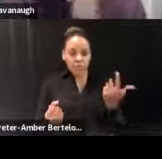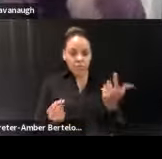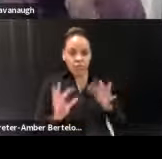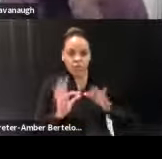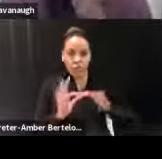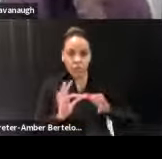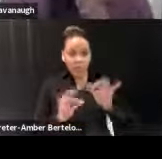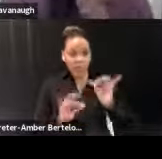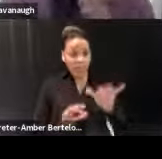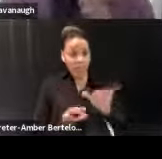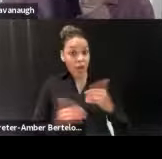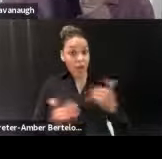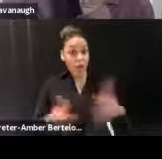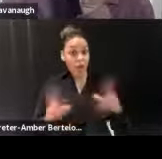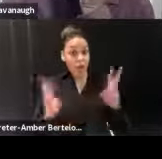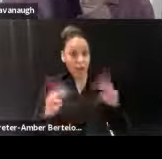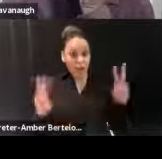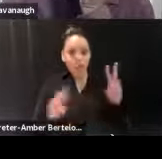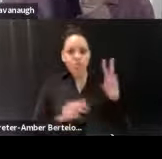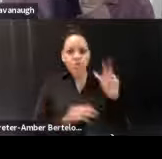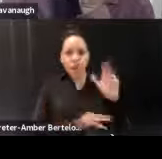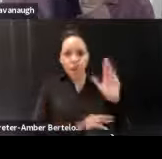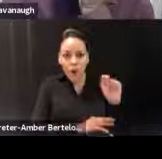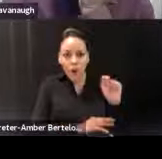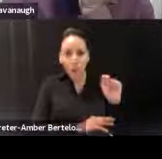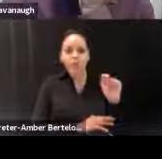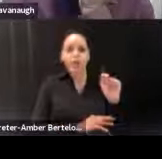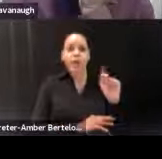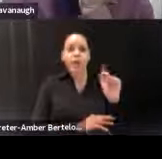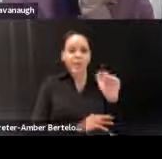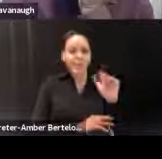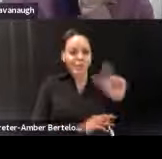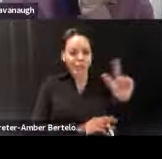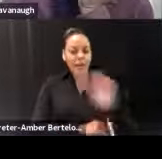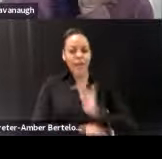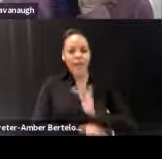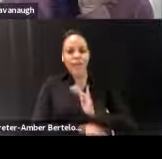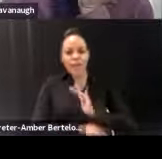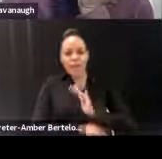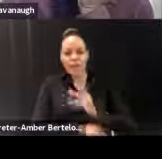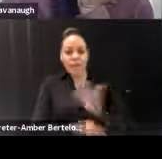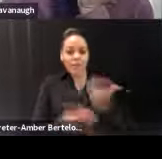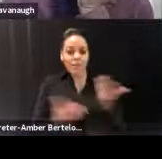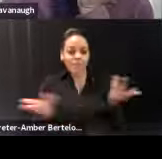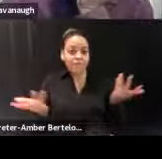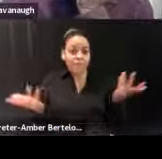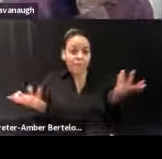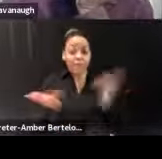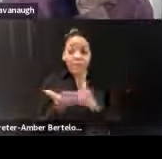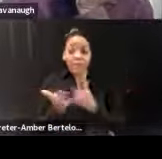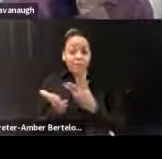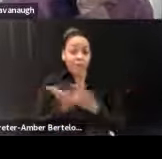straight up art right there, like, yeah. ASL. Yeah. I'm just